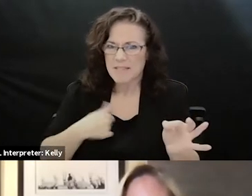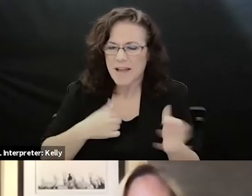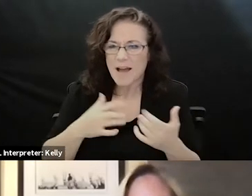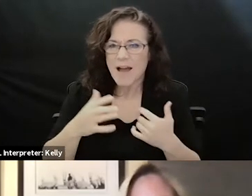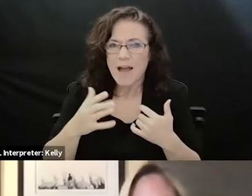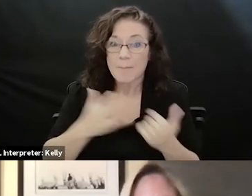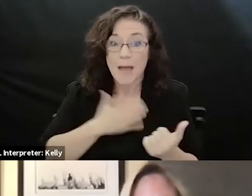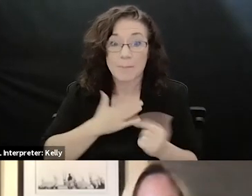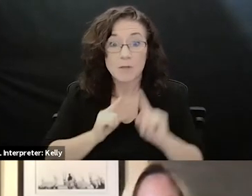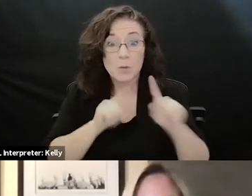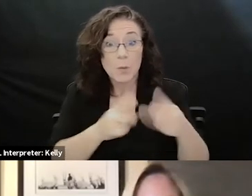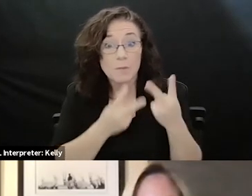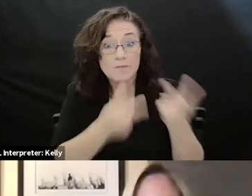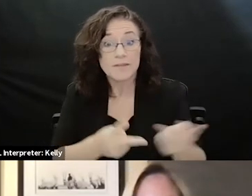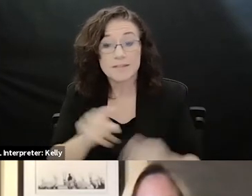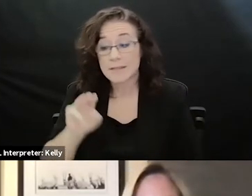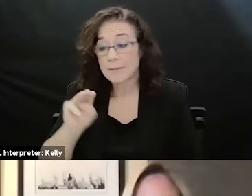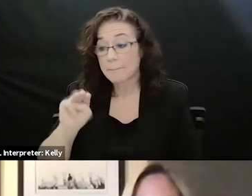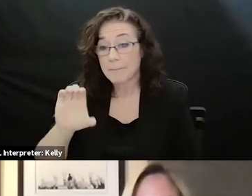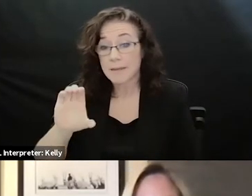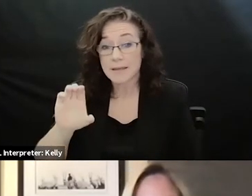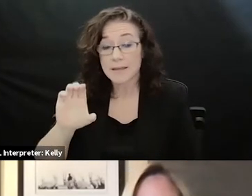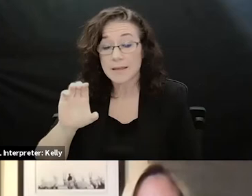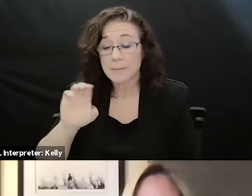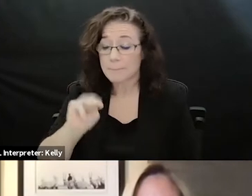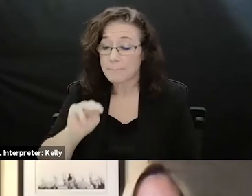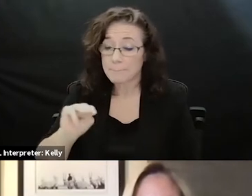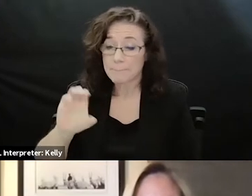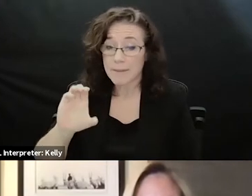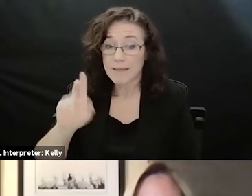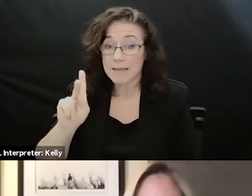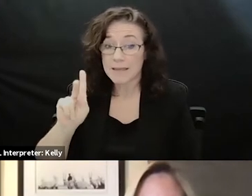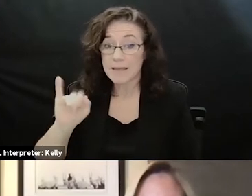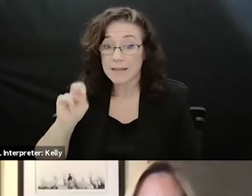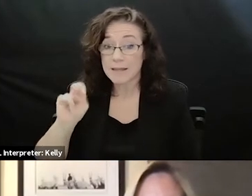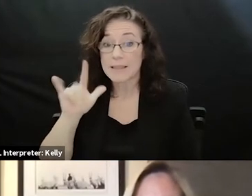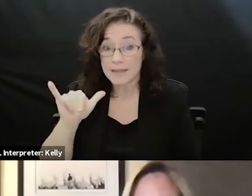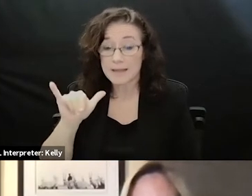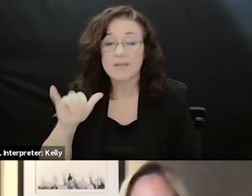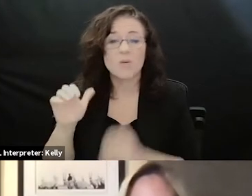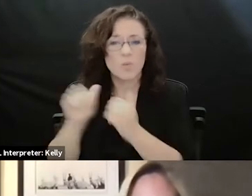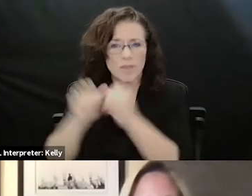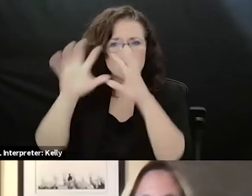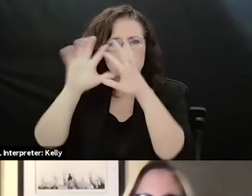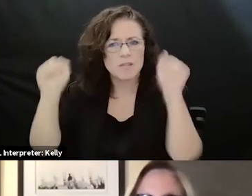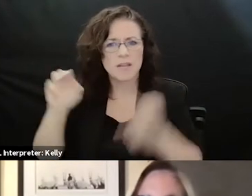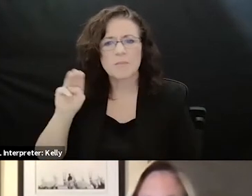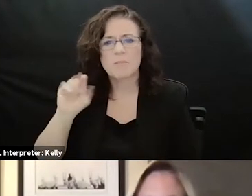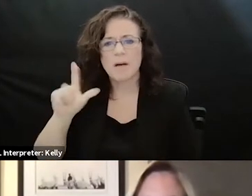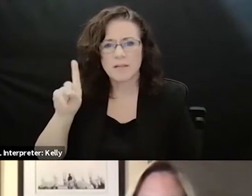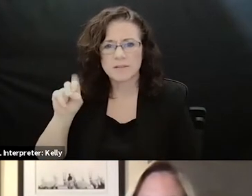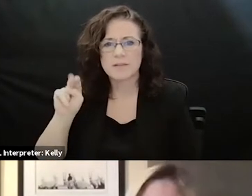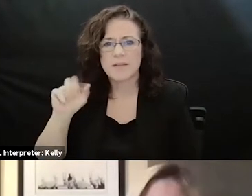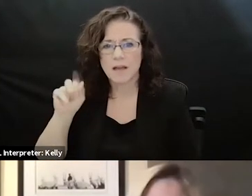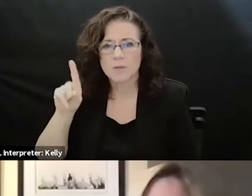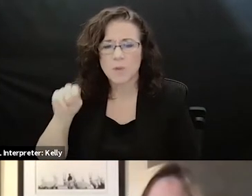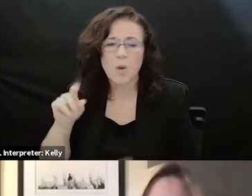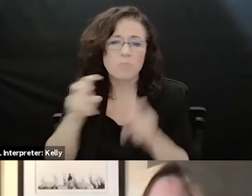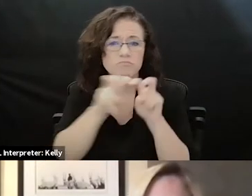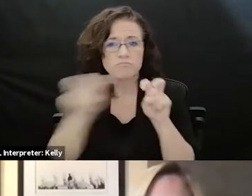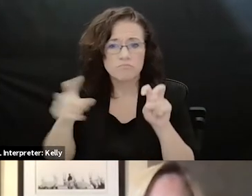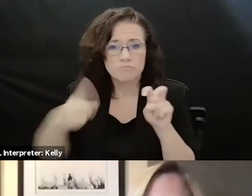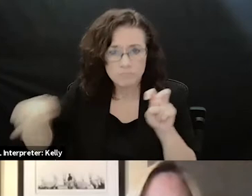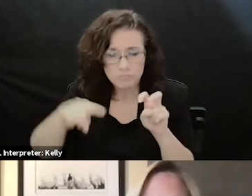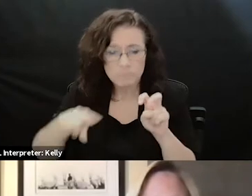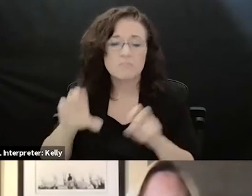mckinley elementary with uh superintendent maldonado and members of the cabinet and of course karen